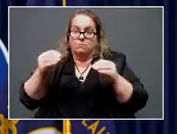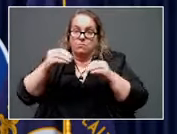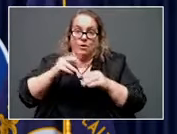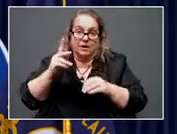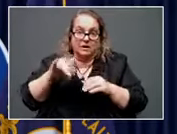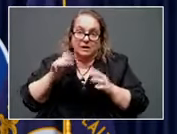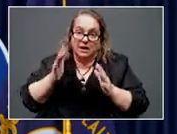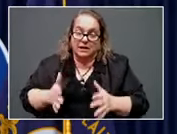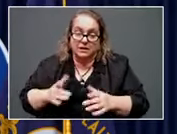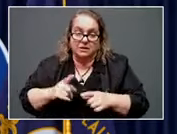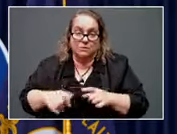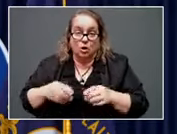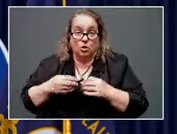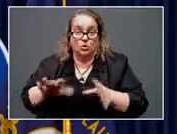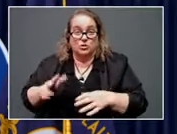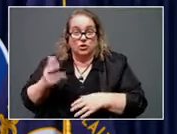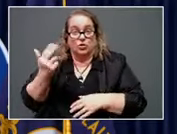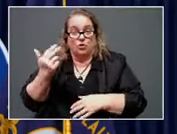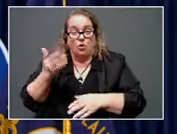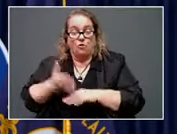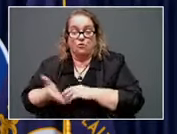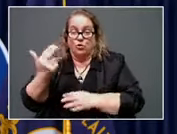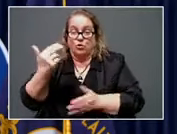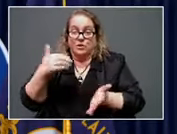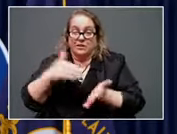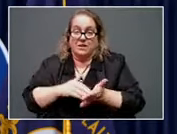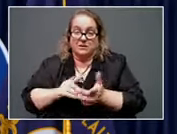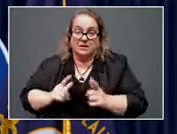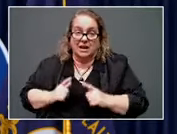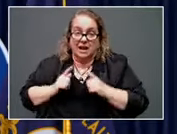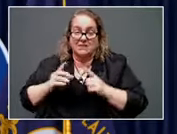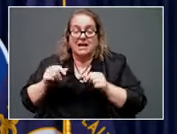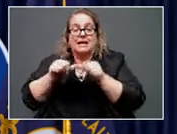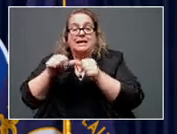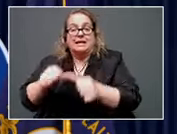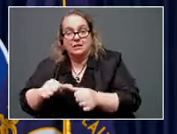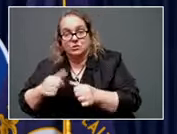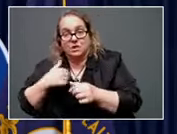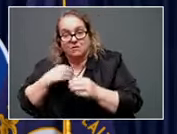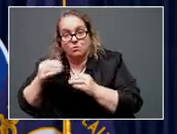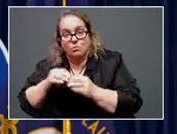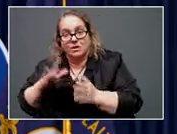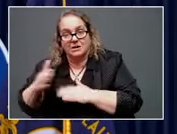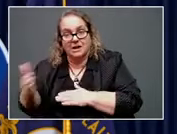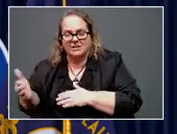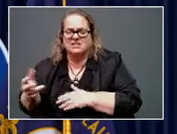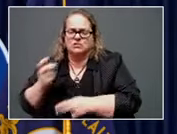over 13,000 lives here in the Commonwealth and continuing to lose them is really hard.